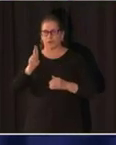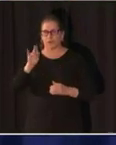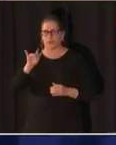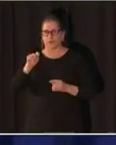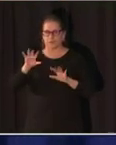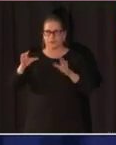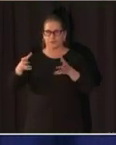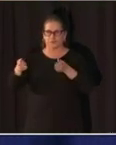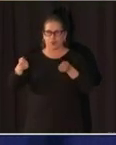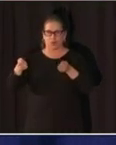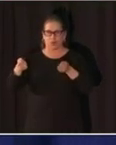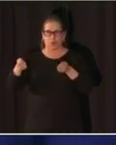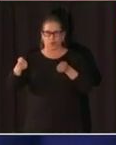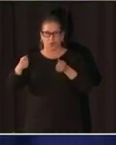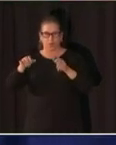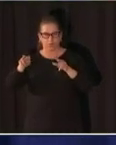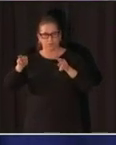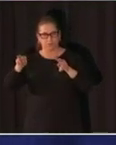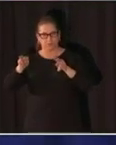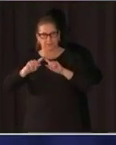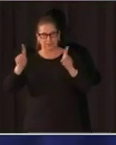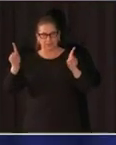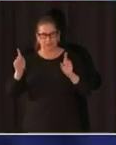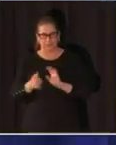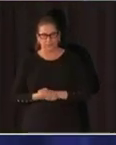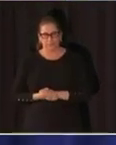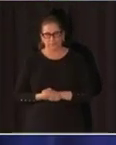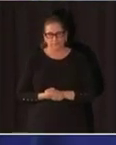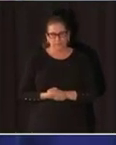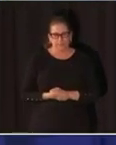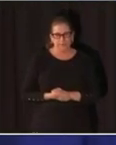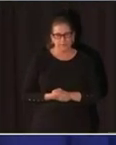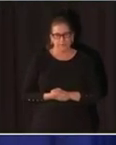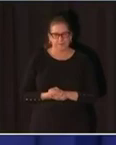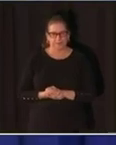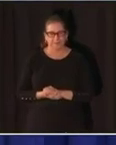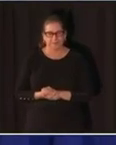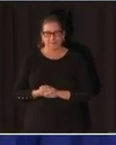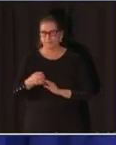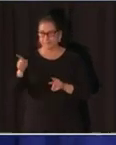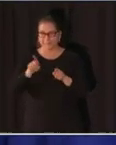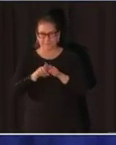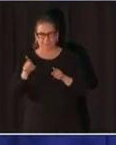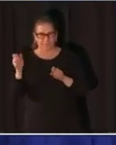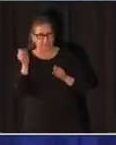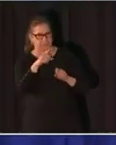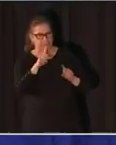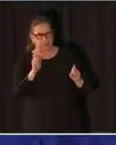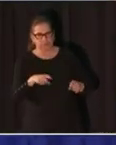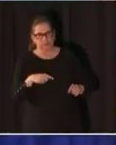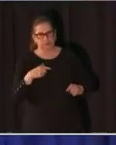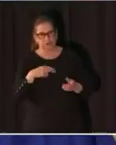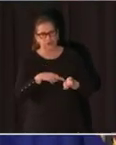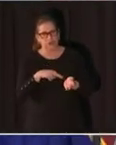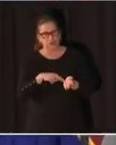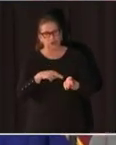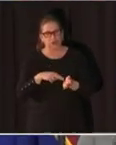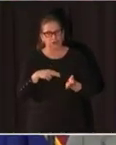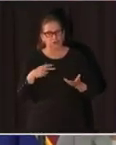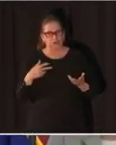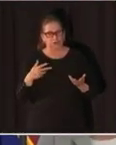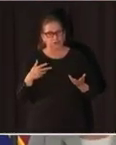And I know the nurses are concerned that there are no negative pressure rooms at the hospital, and that I know the